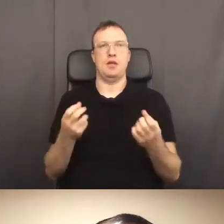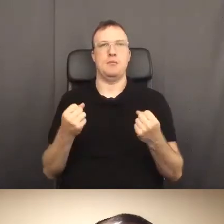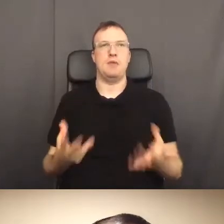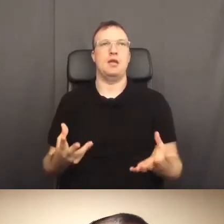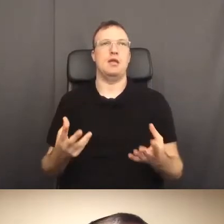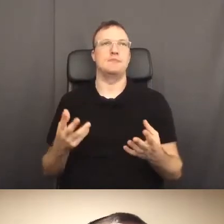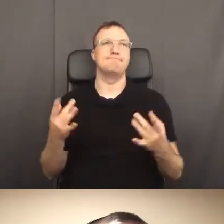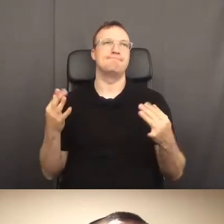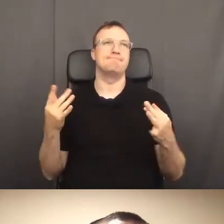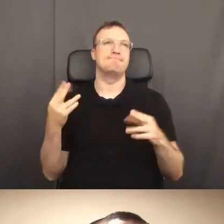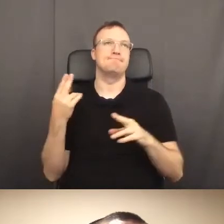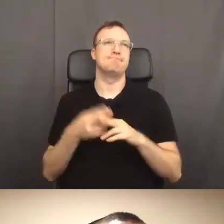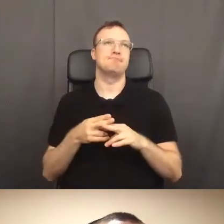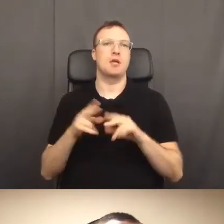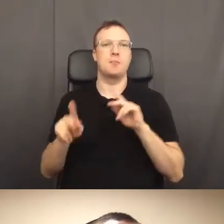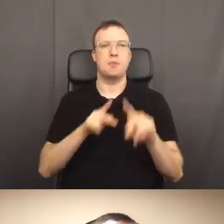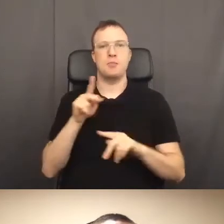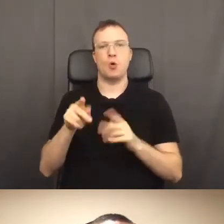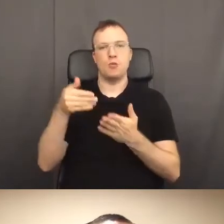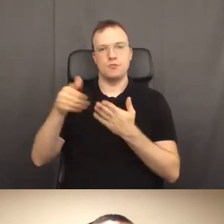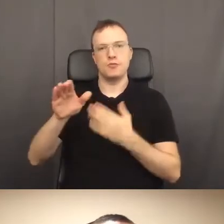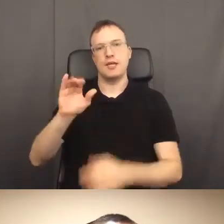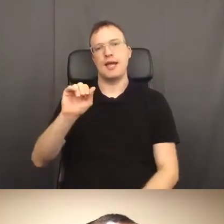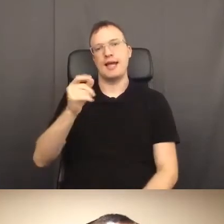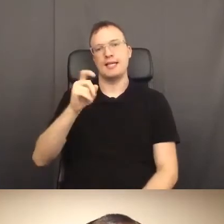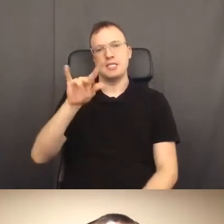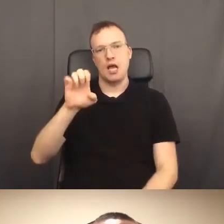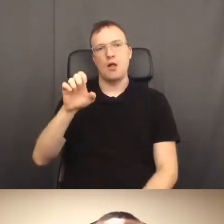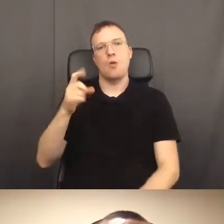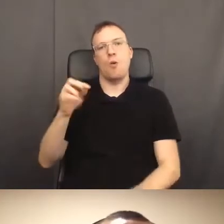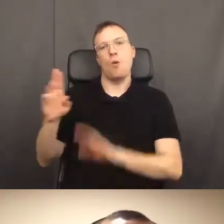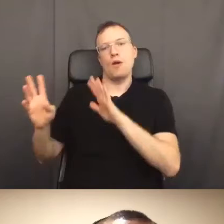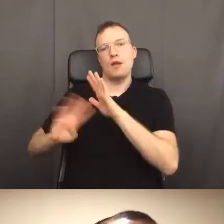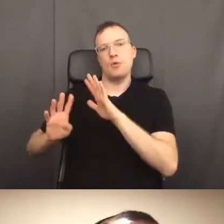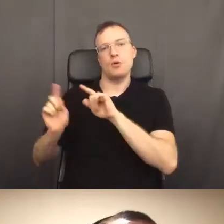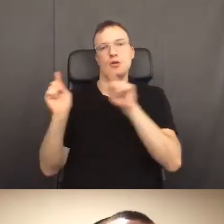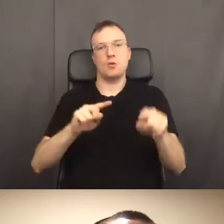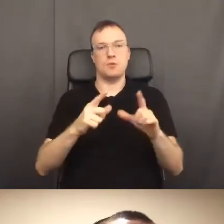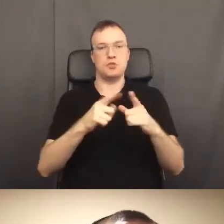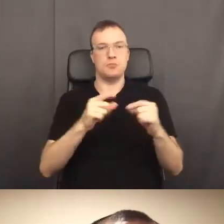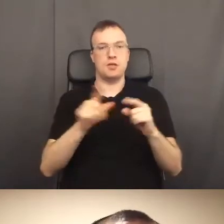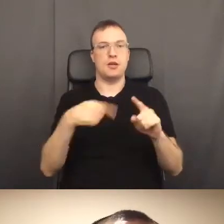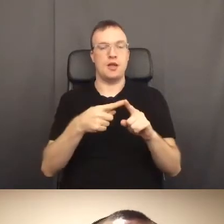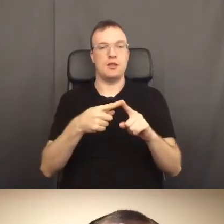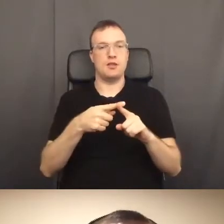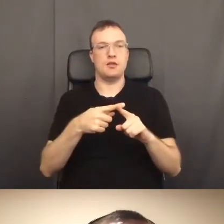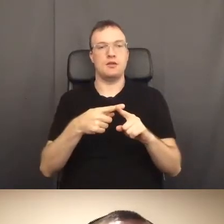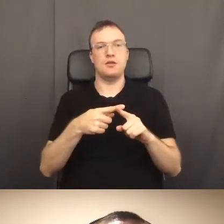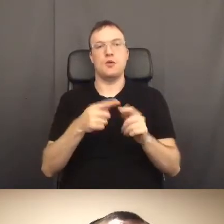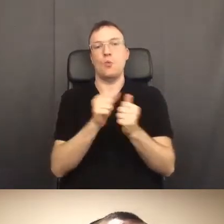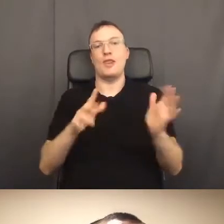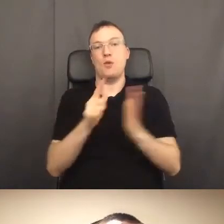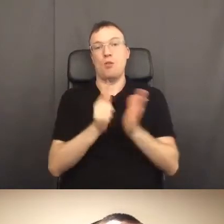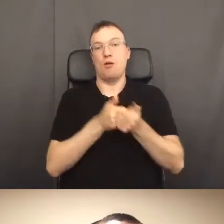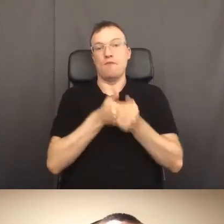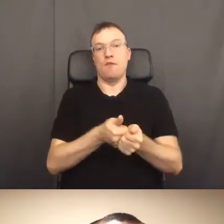what do you call the people on exile or immigrants coming to Japan, and then they were unlawfully detained, and